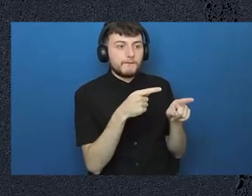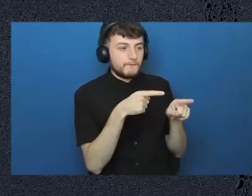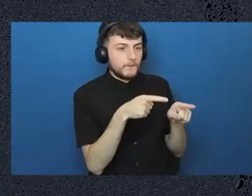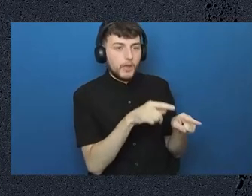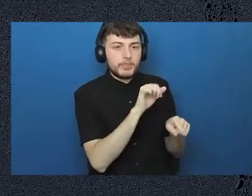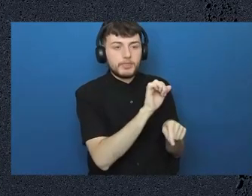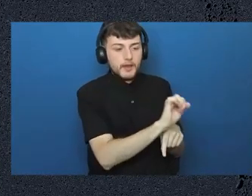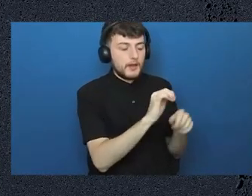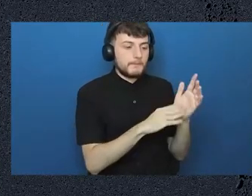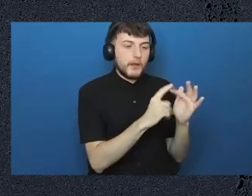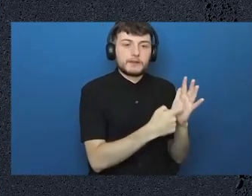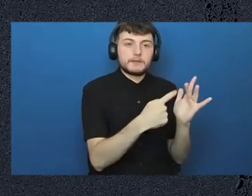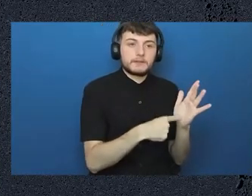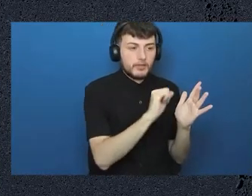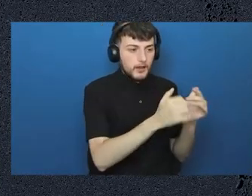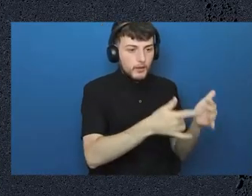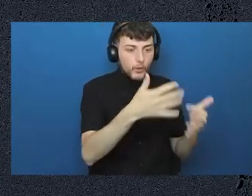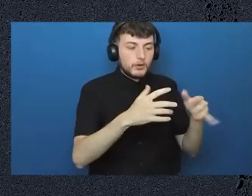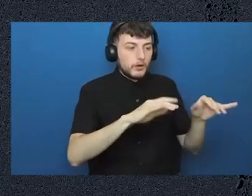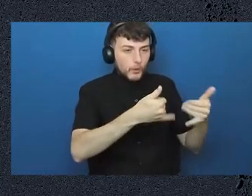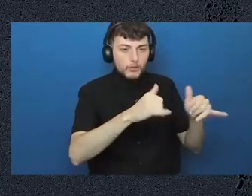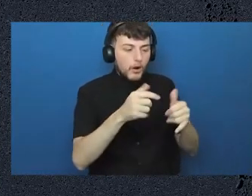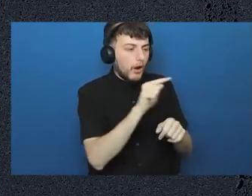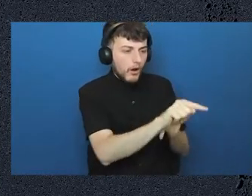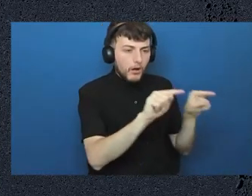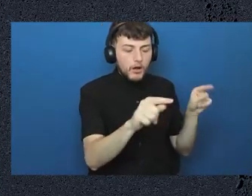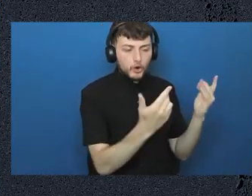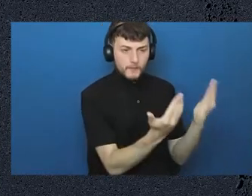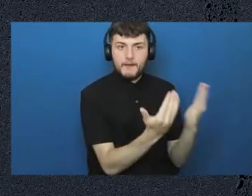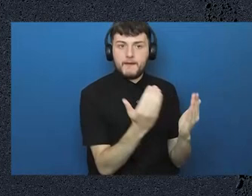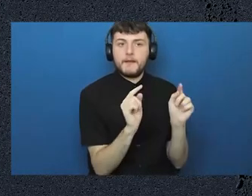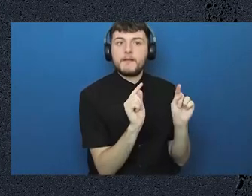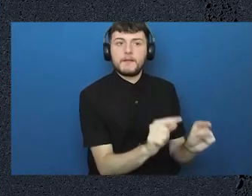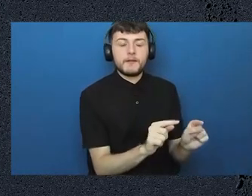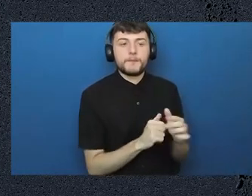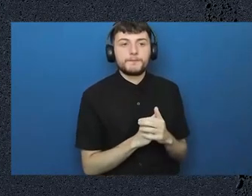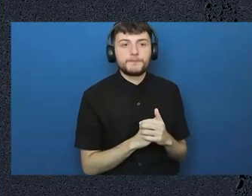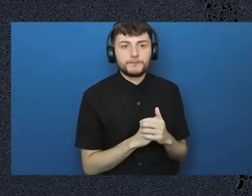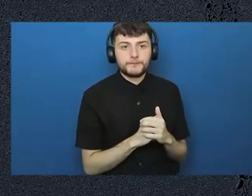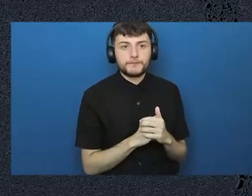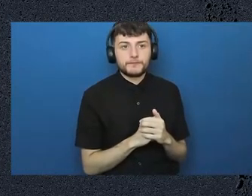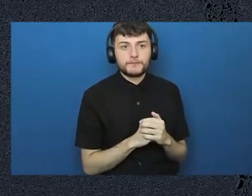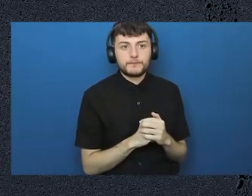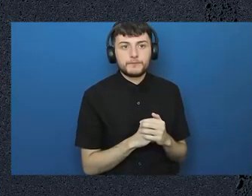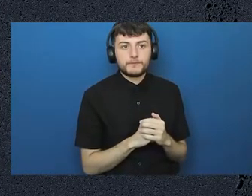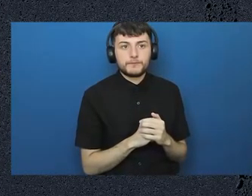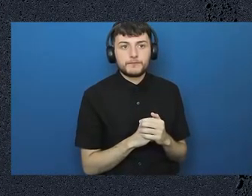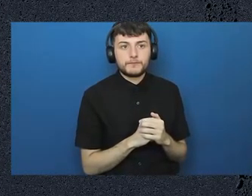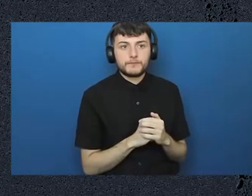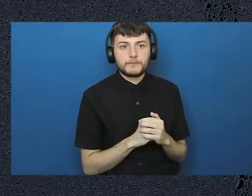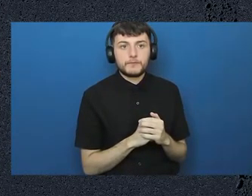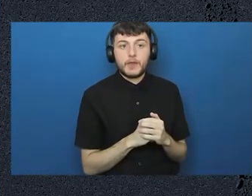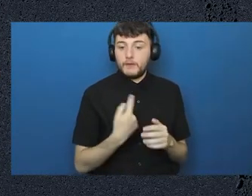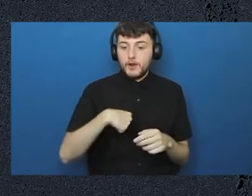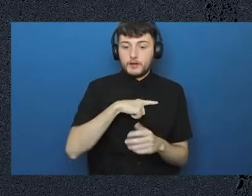one has an award and this one has done this, and so therefore they're notched up a little higher. We didn't do that.